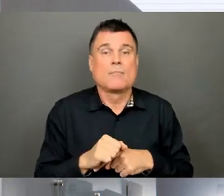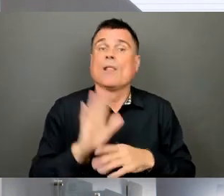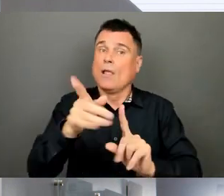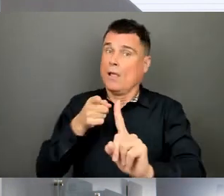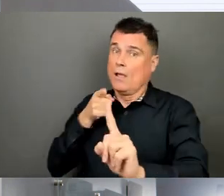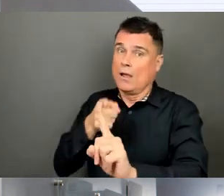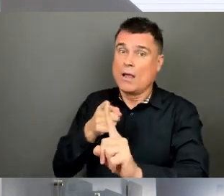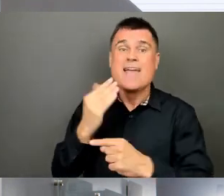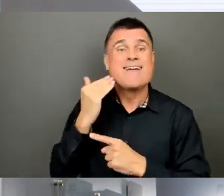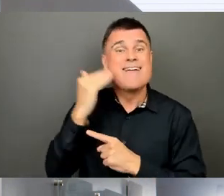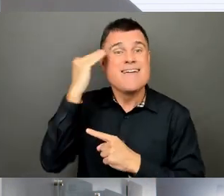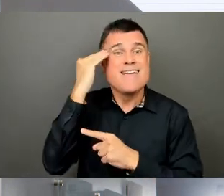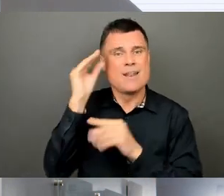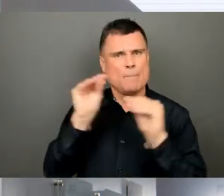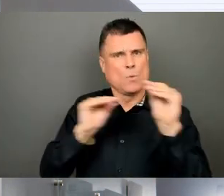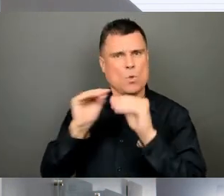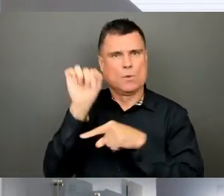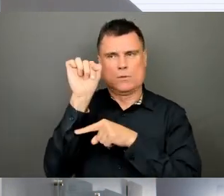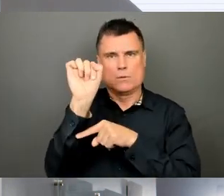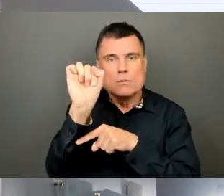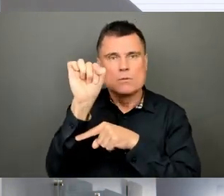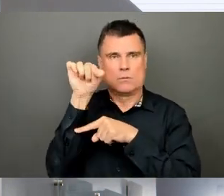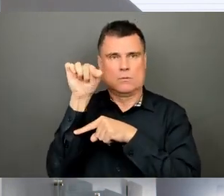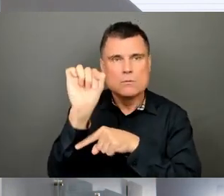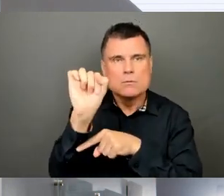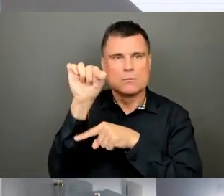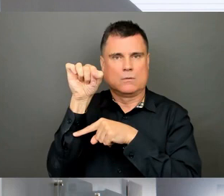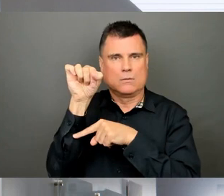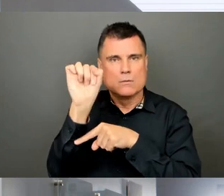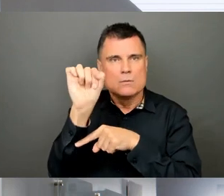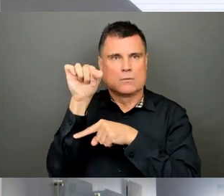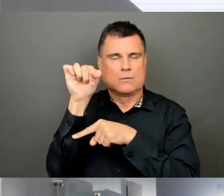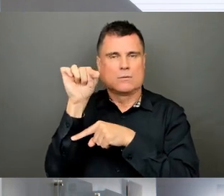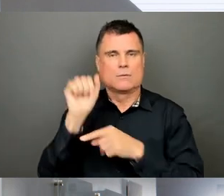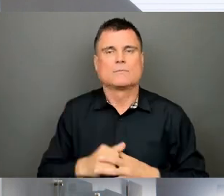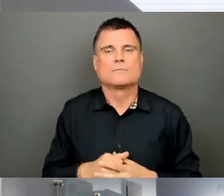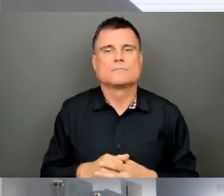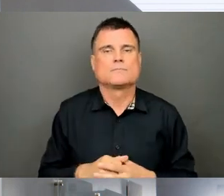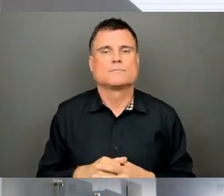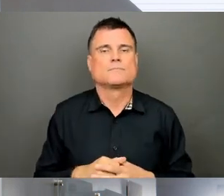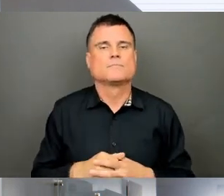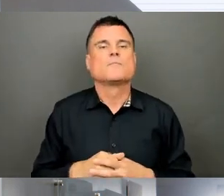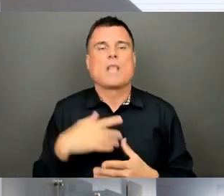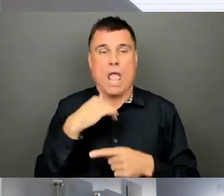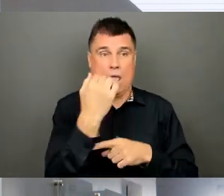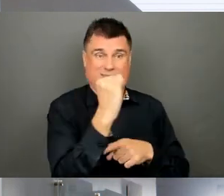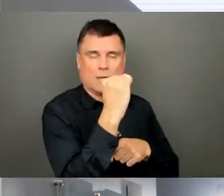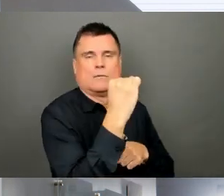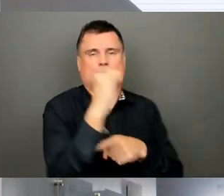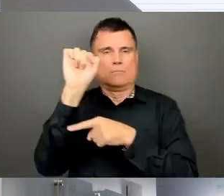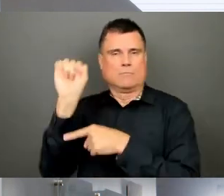emphasis is isolating that head. Clunk, clunk, clunk, clunk. All right, let's turn back to the front.